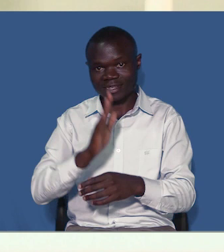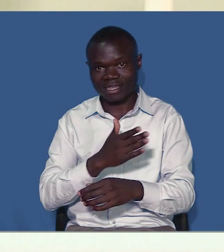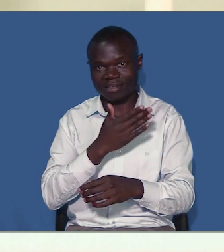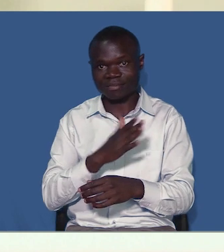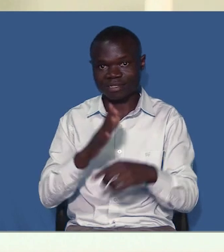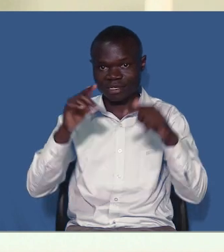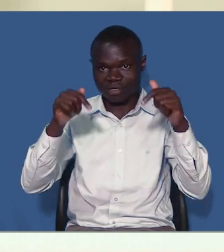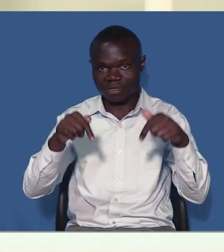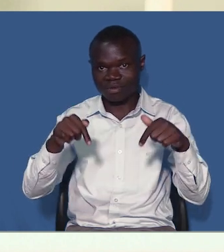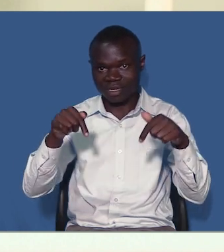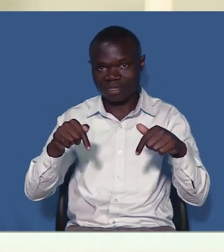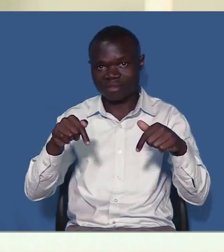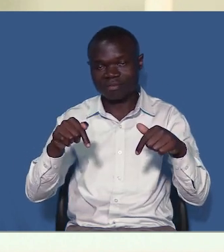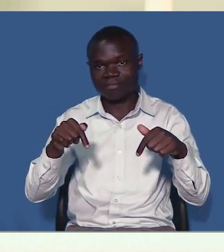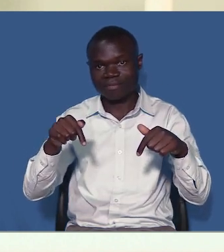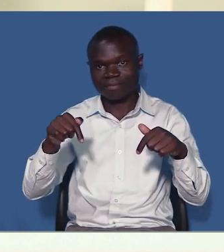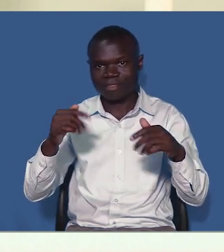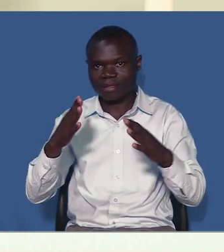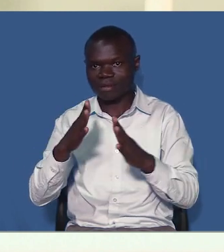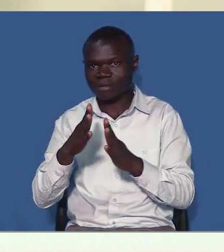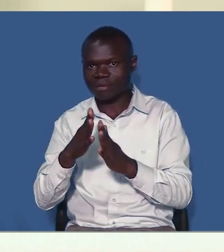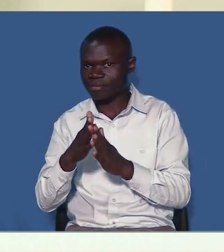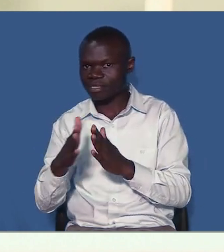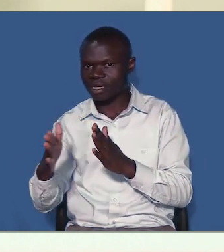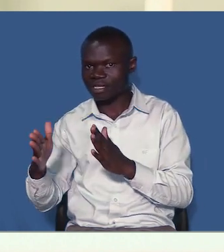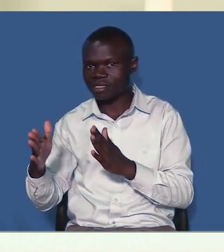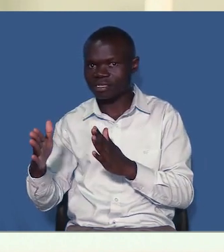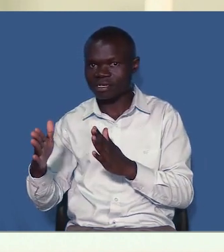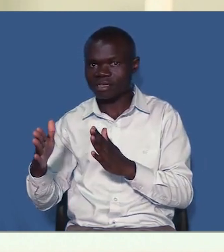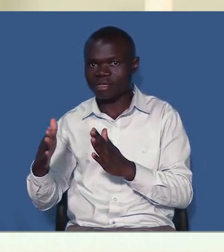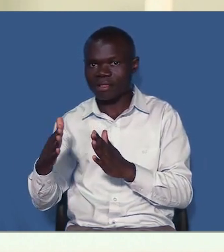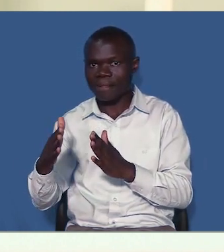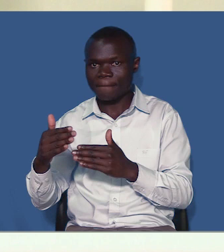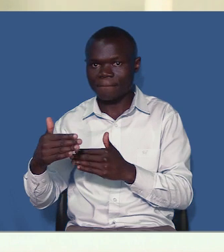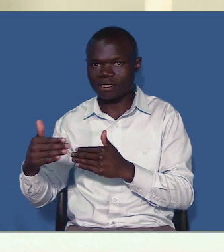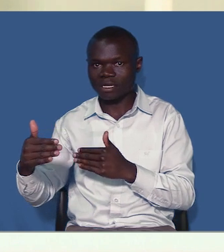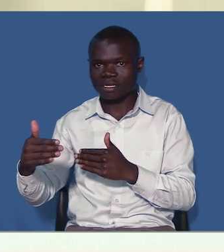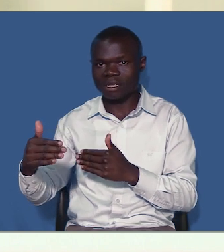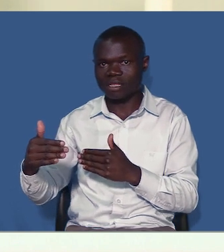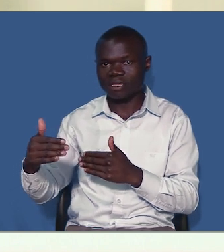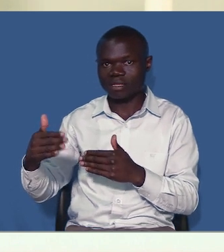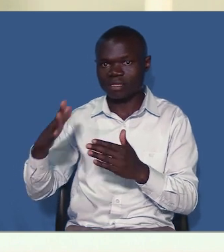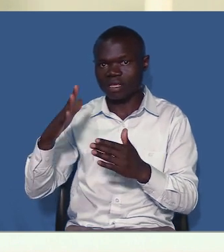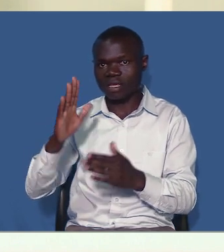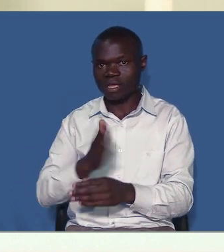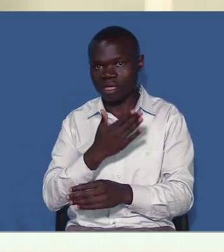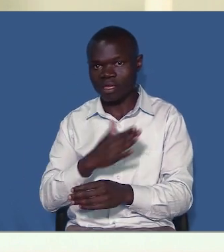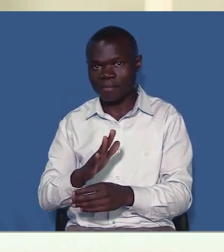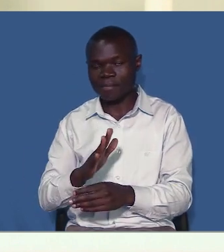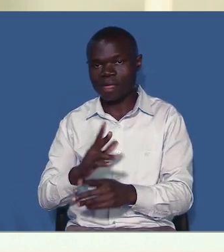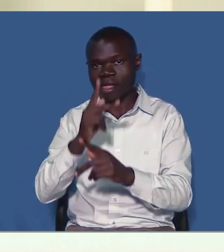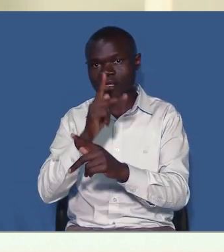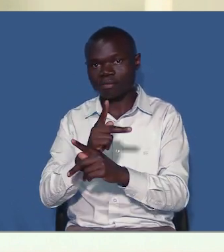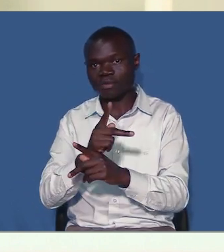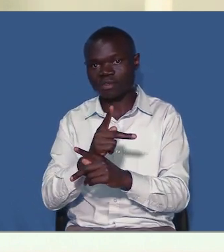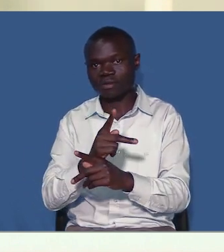and in churches. Besides the hymn keeps enriching various congregations in the whole household